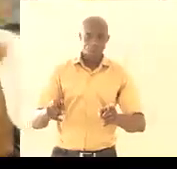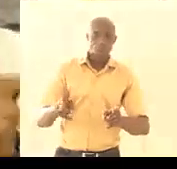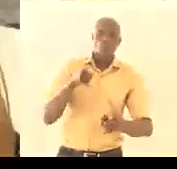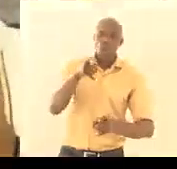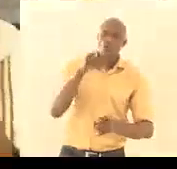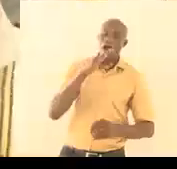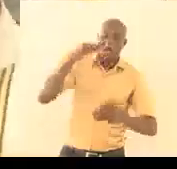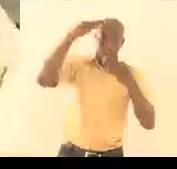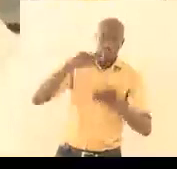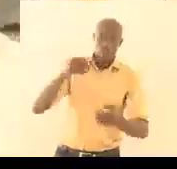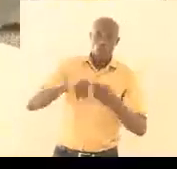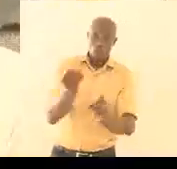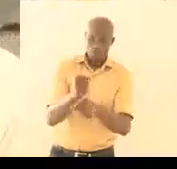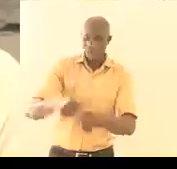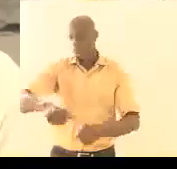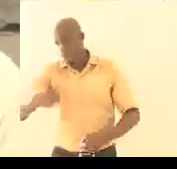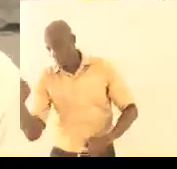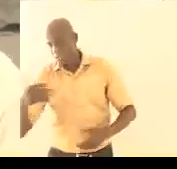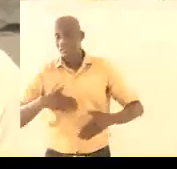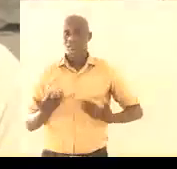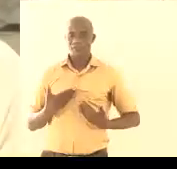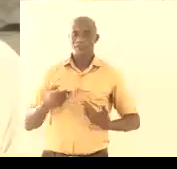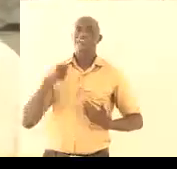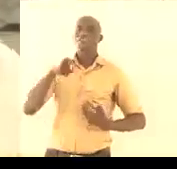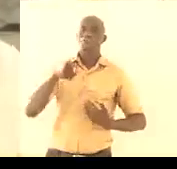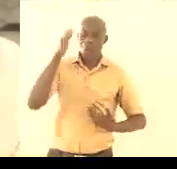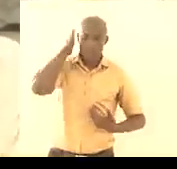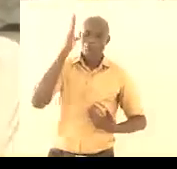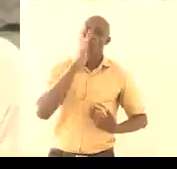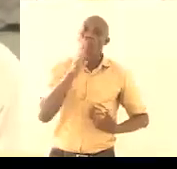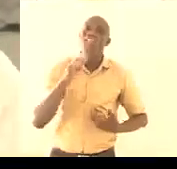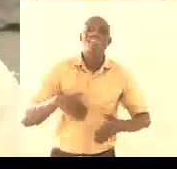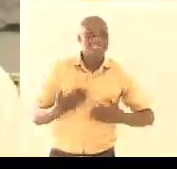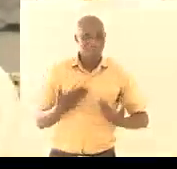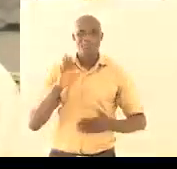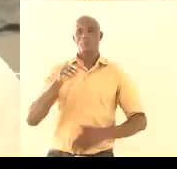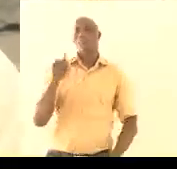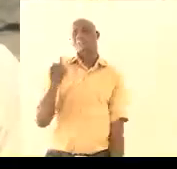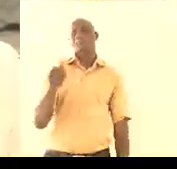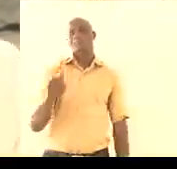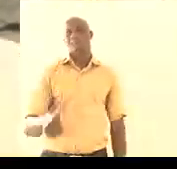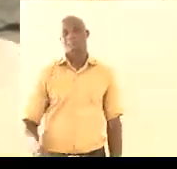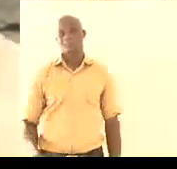are determined to make others happy, you will be happy.